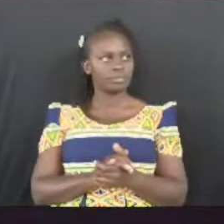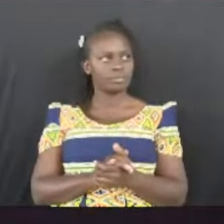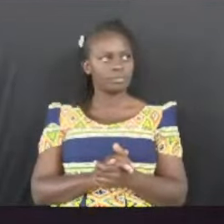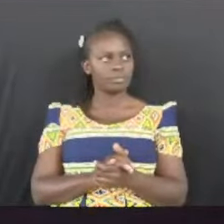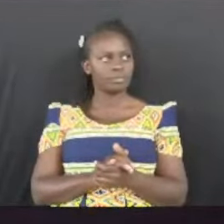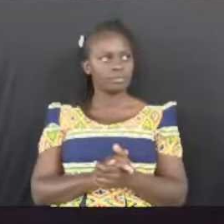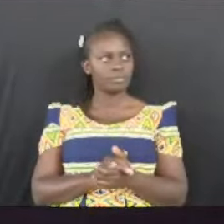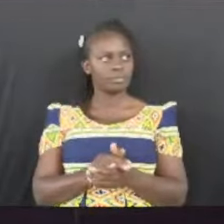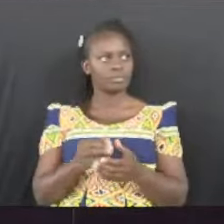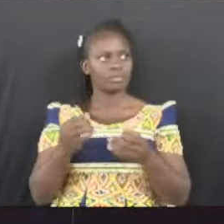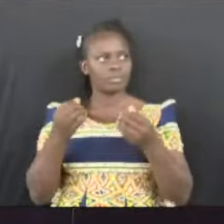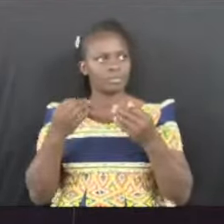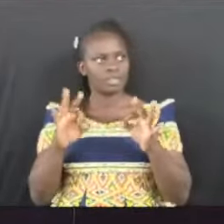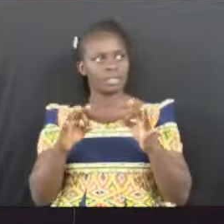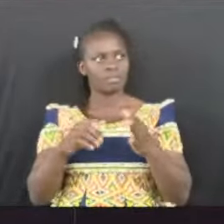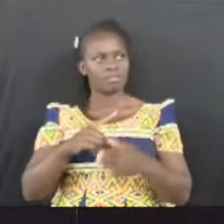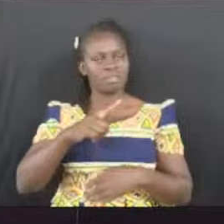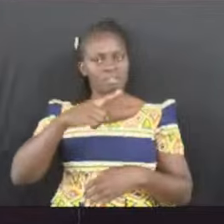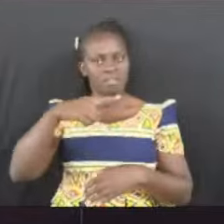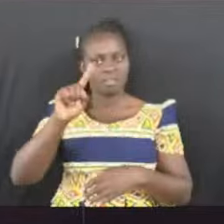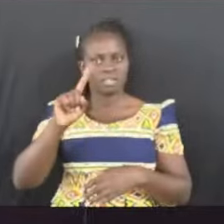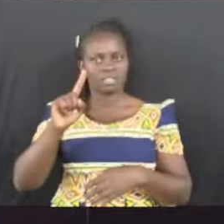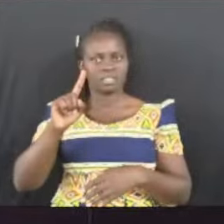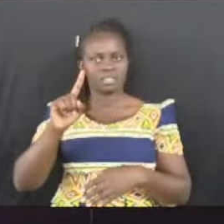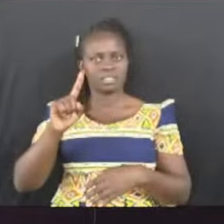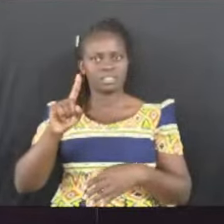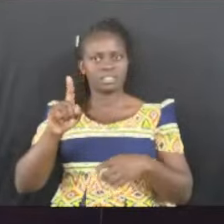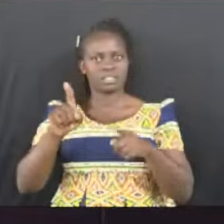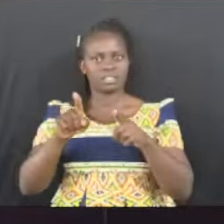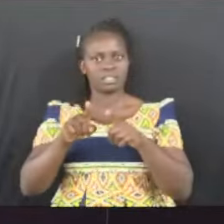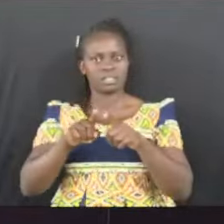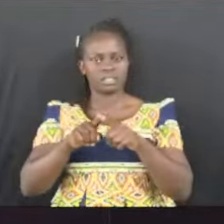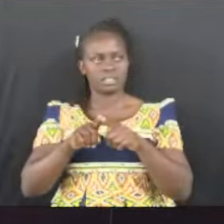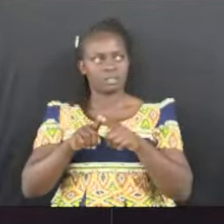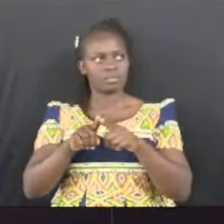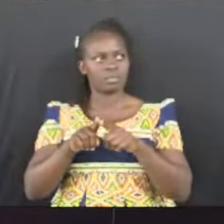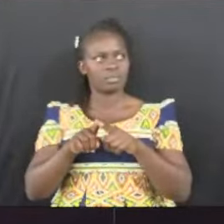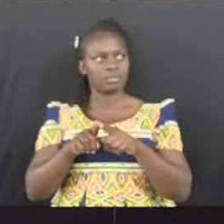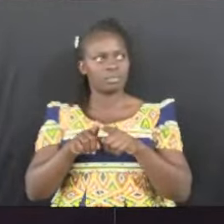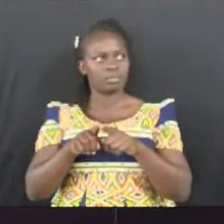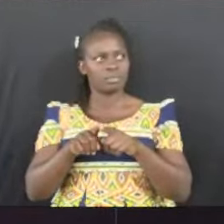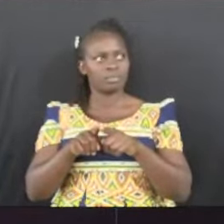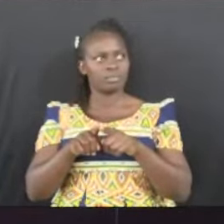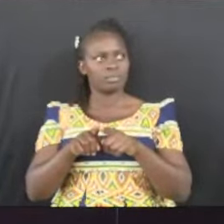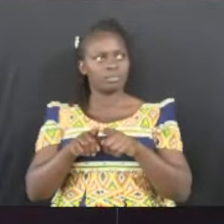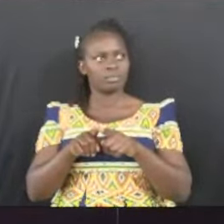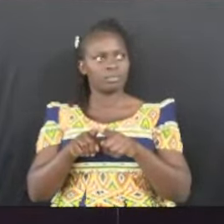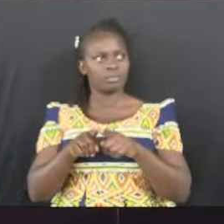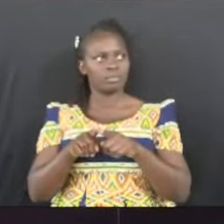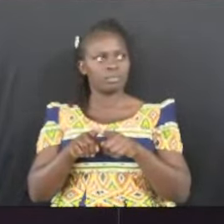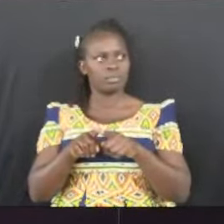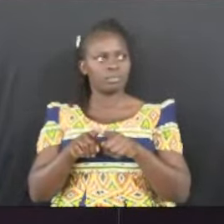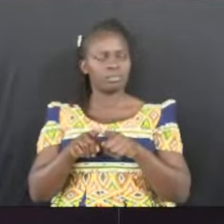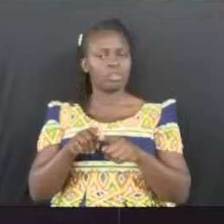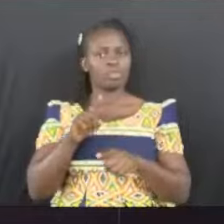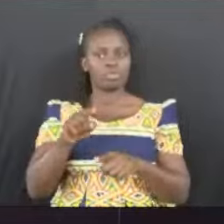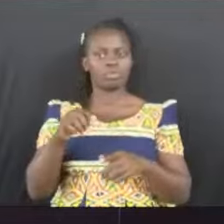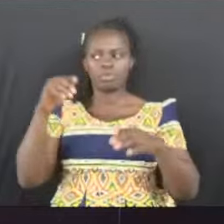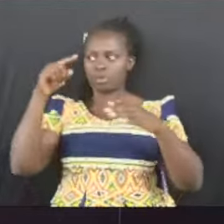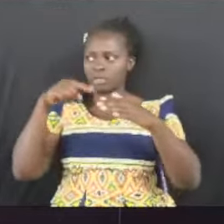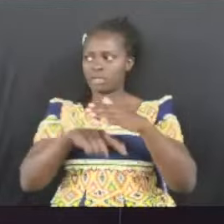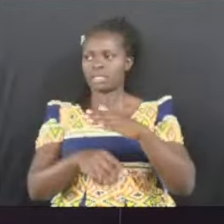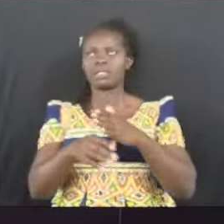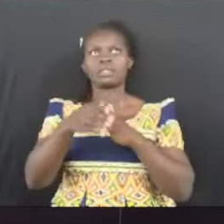If your righteousness does not surpass that of the scribes and of the Pharisees, you shall by no means enter God's